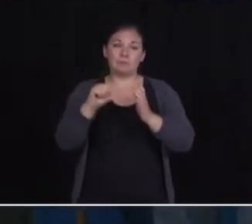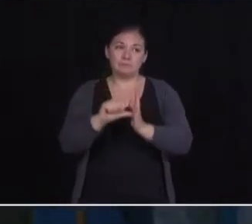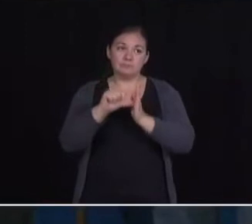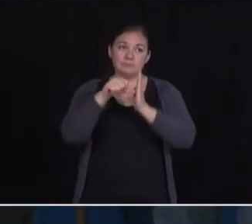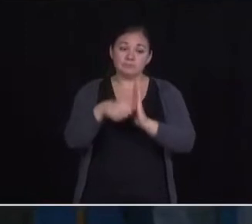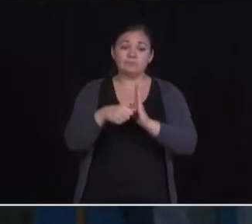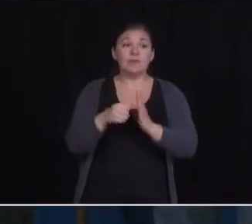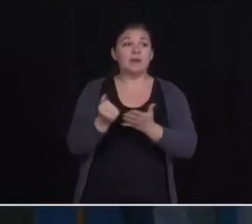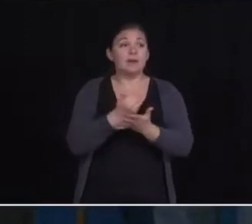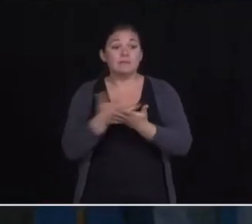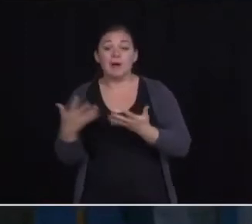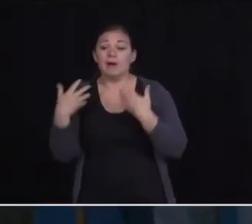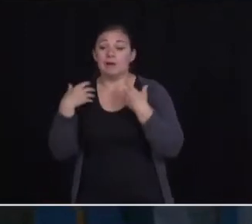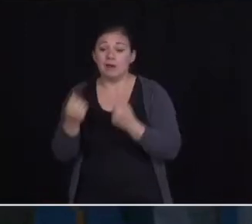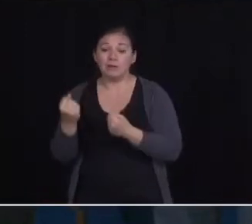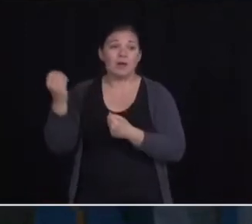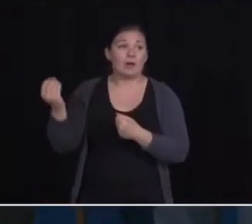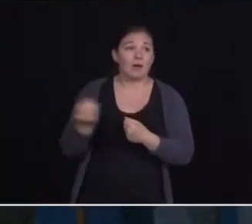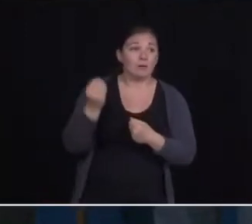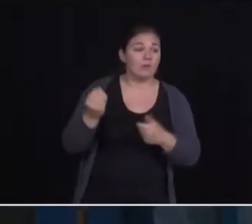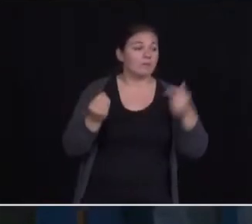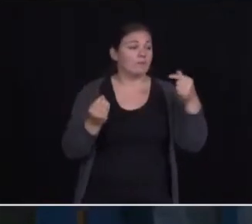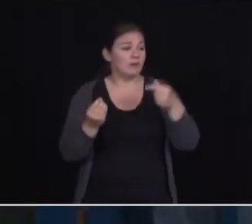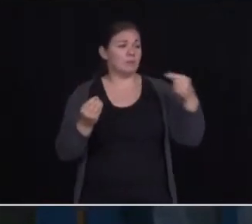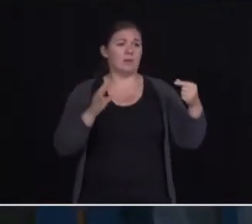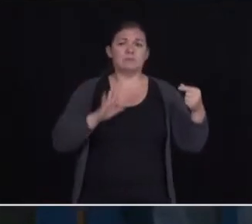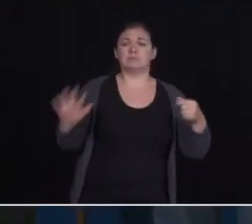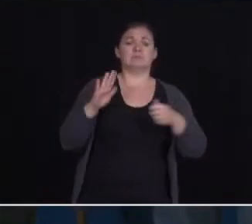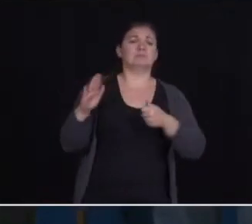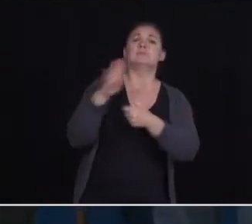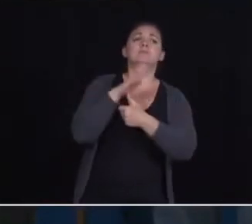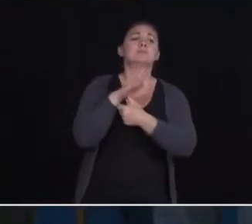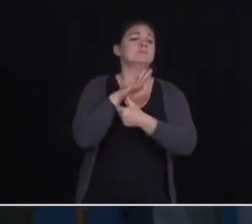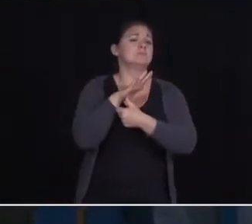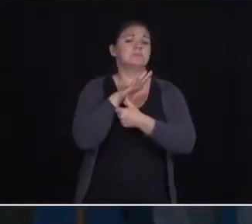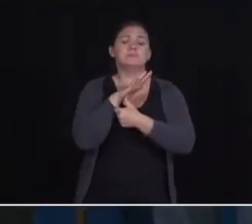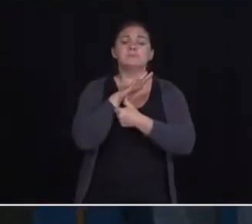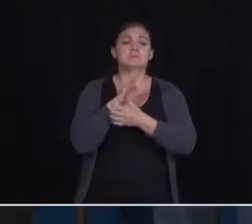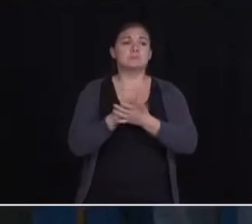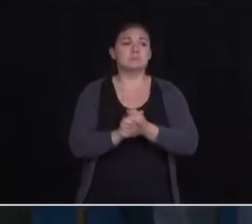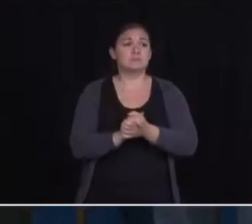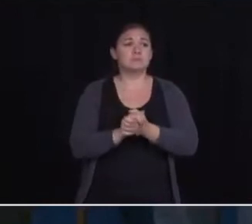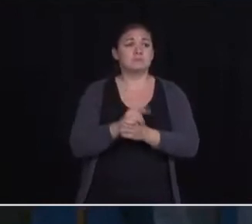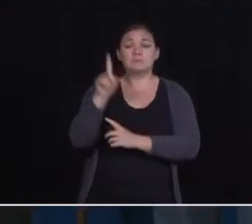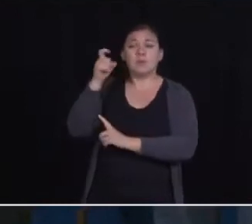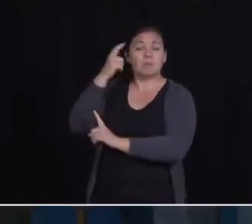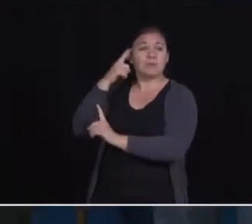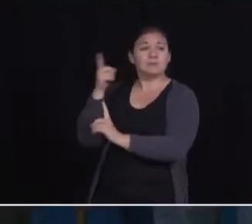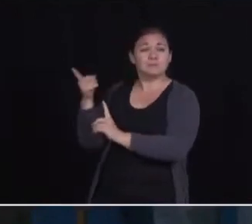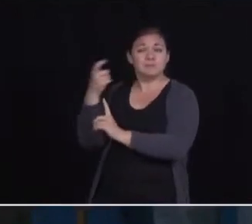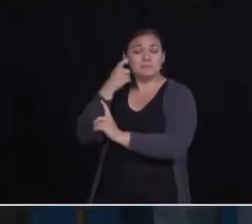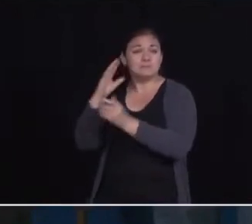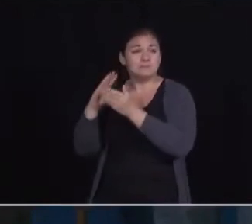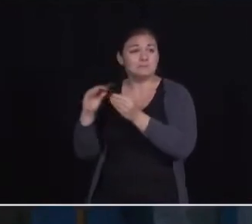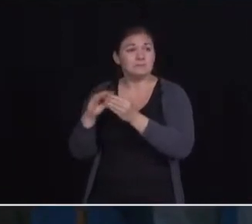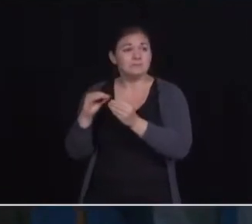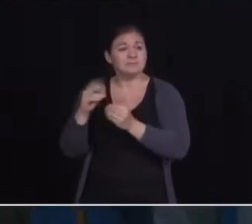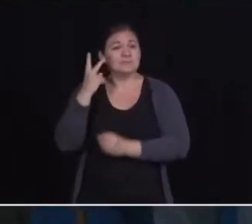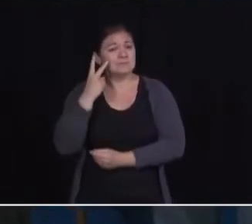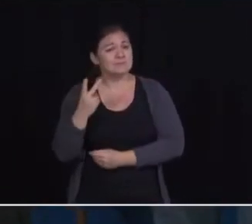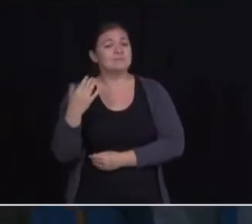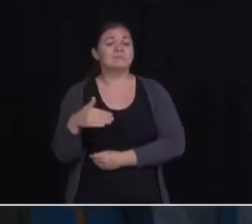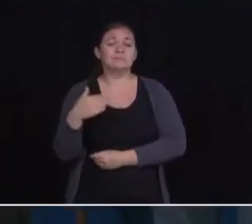always been our government's top priority. As the Premier outlined, we are seeing a concerning trend in the number of cases and the number